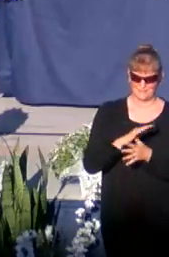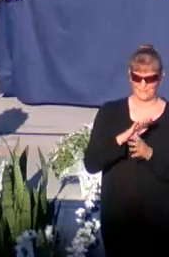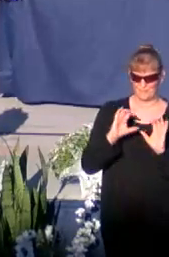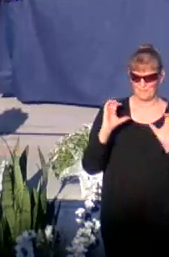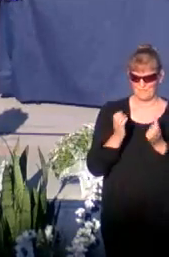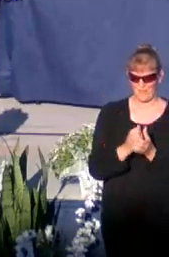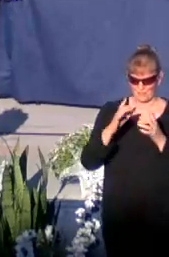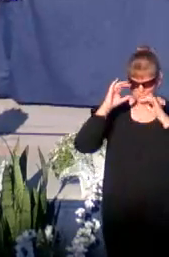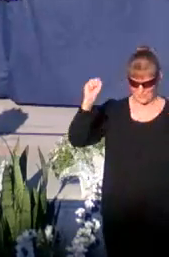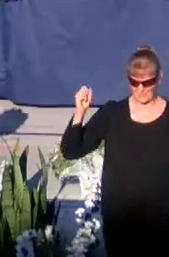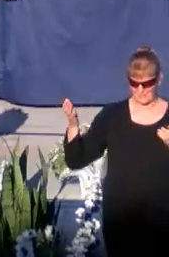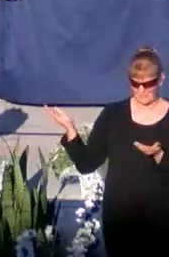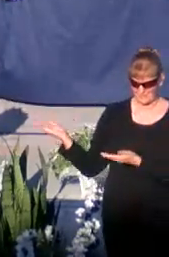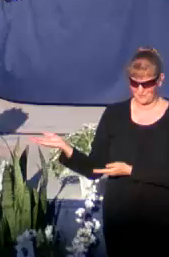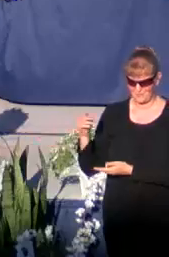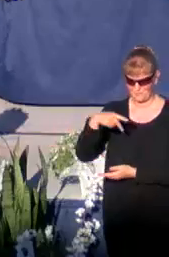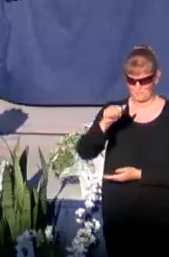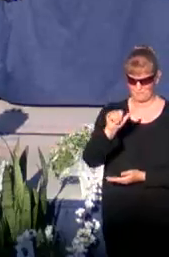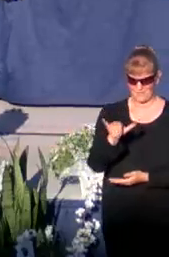Stevenson.